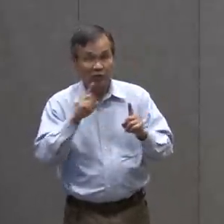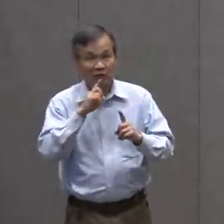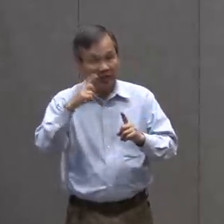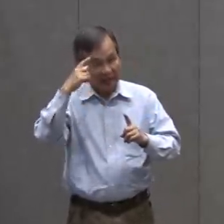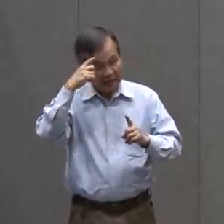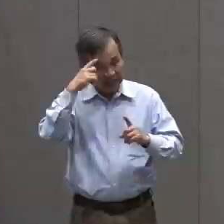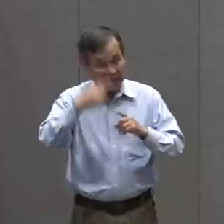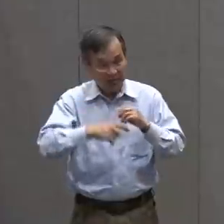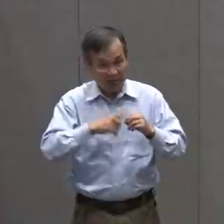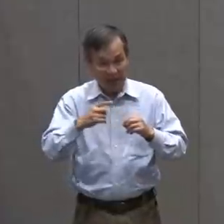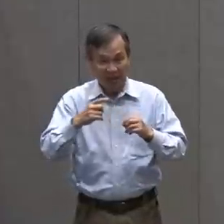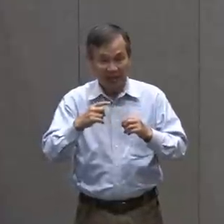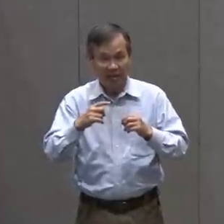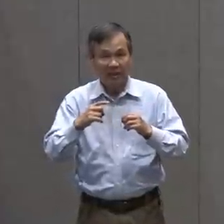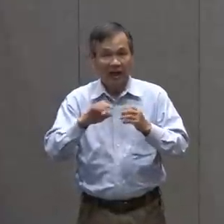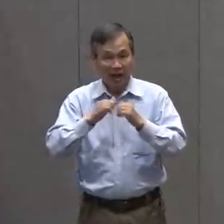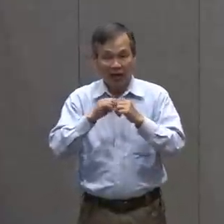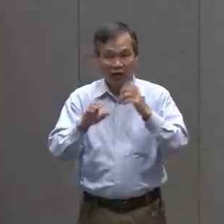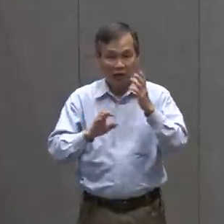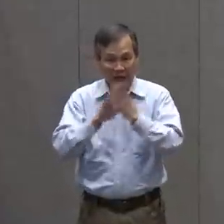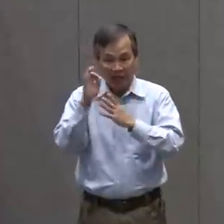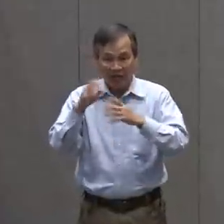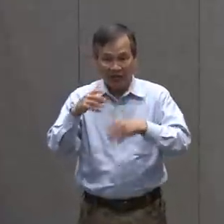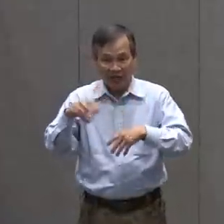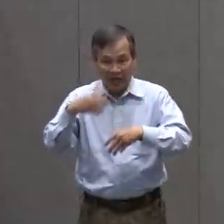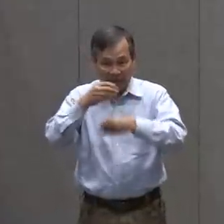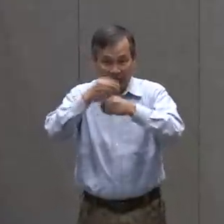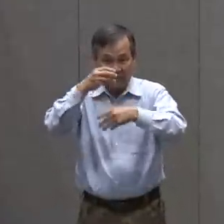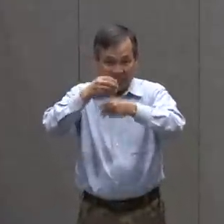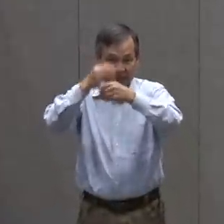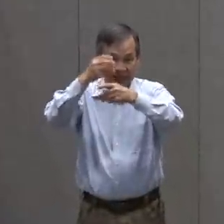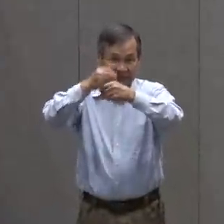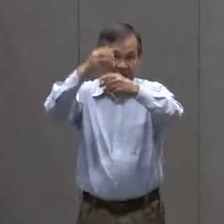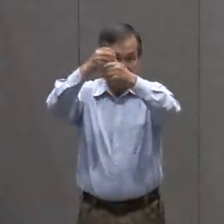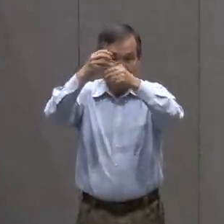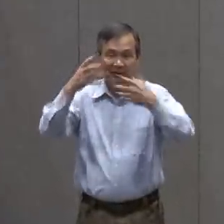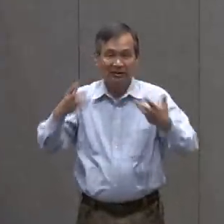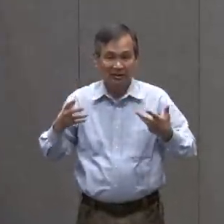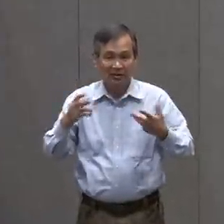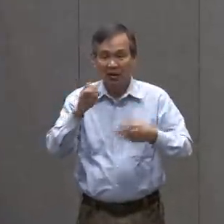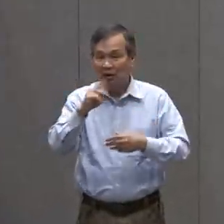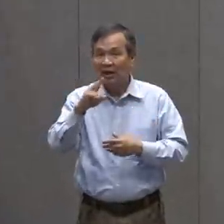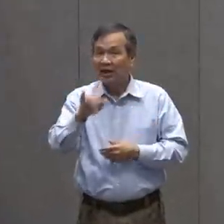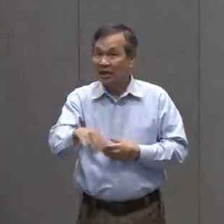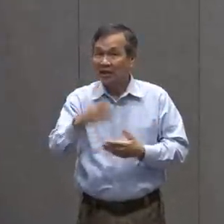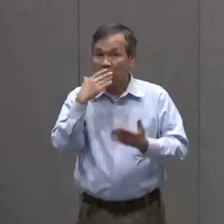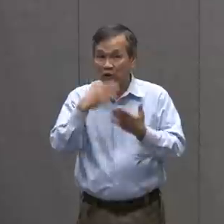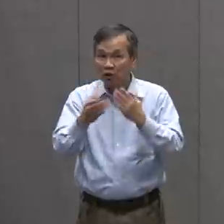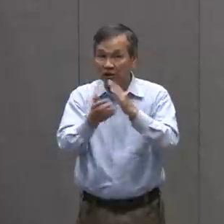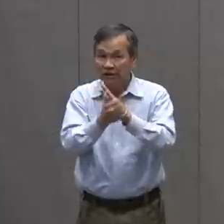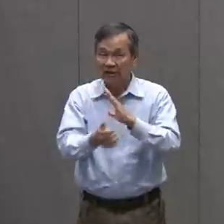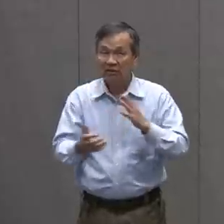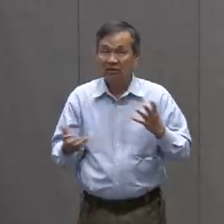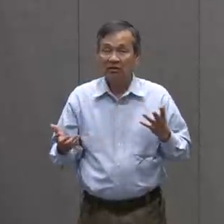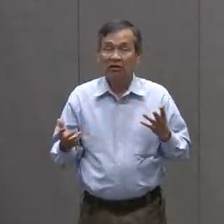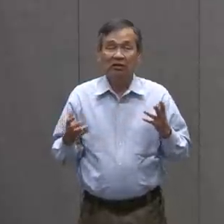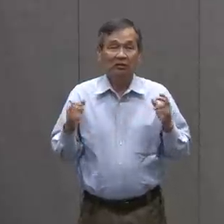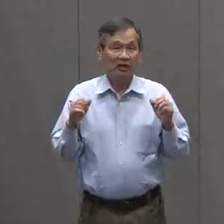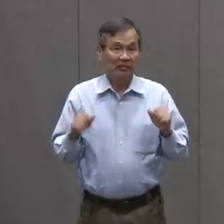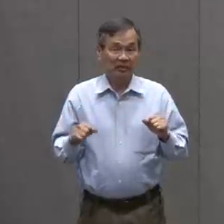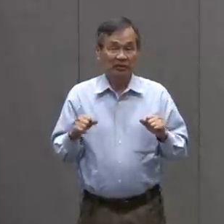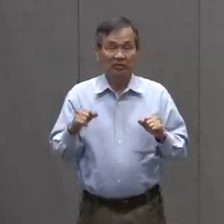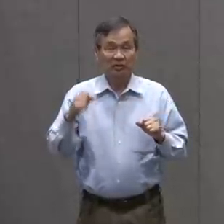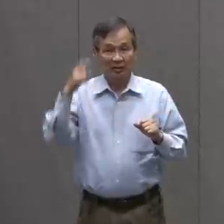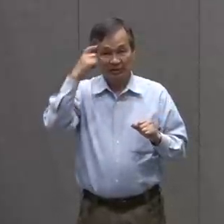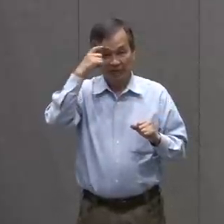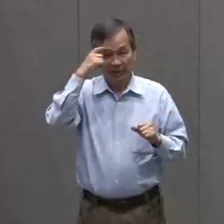that count and emphasize that count and working on that counting on, because that is a skill that we might be able to mentally